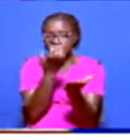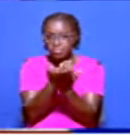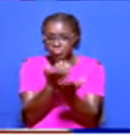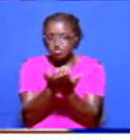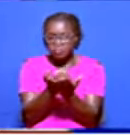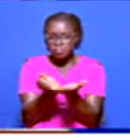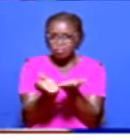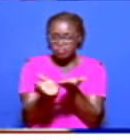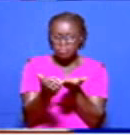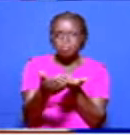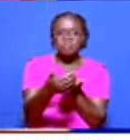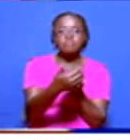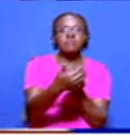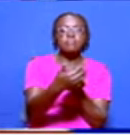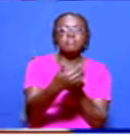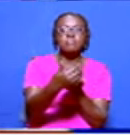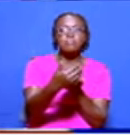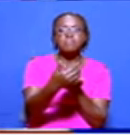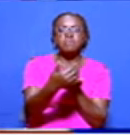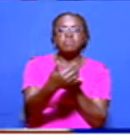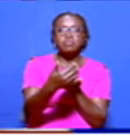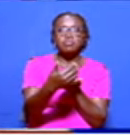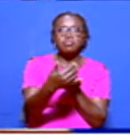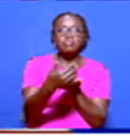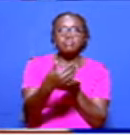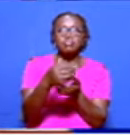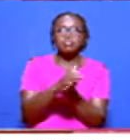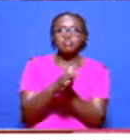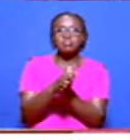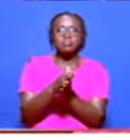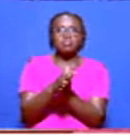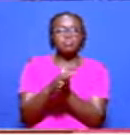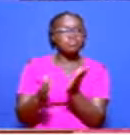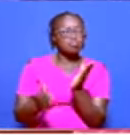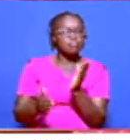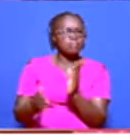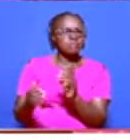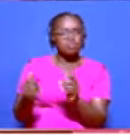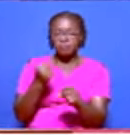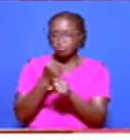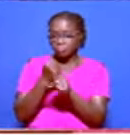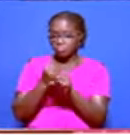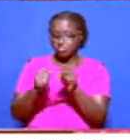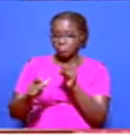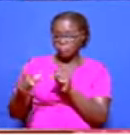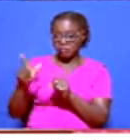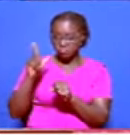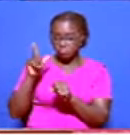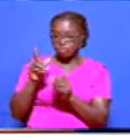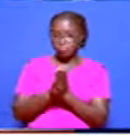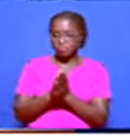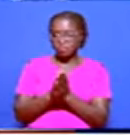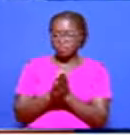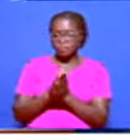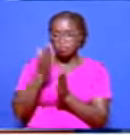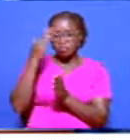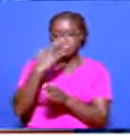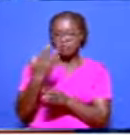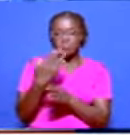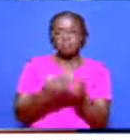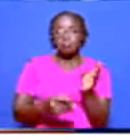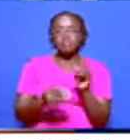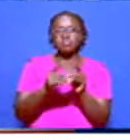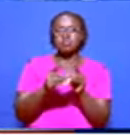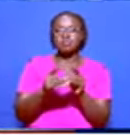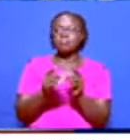gathered would meet the legal threshold. Wakati wa mkutano wa siku nne wa wadau, idara ya upelelezi